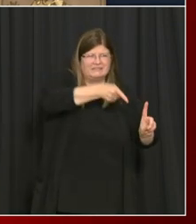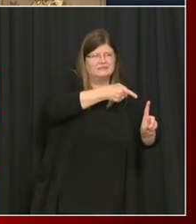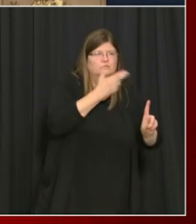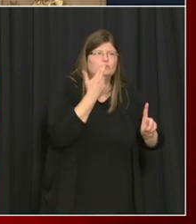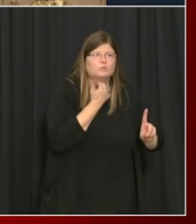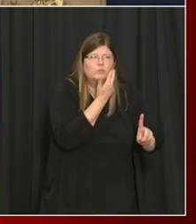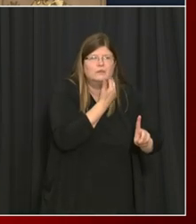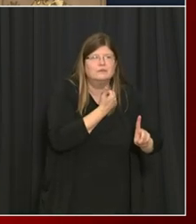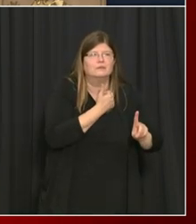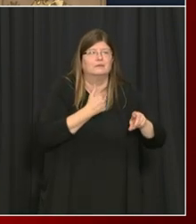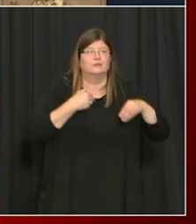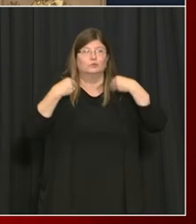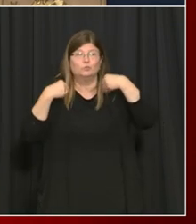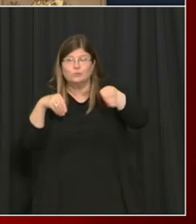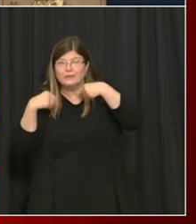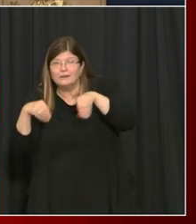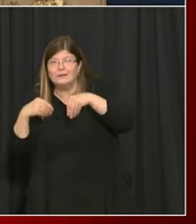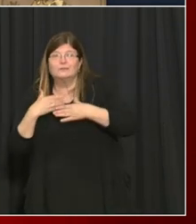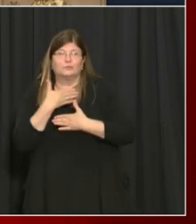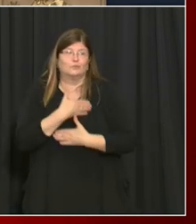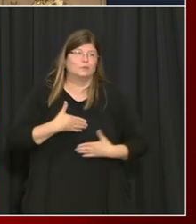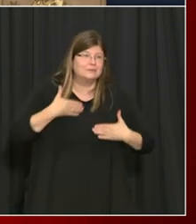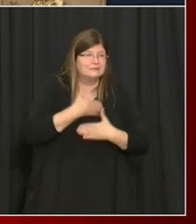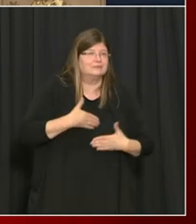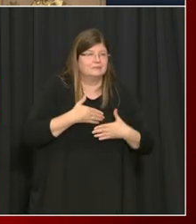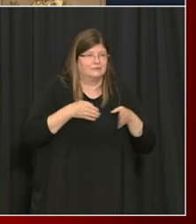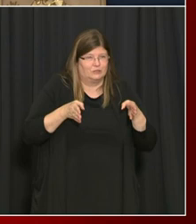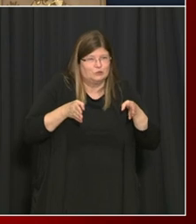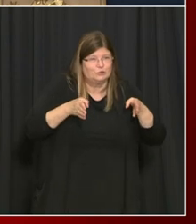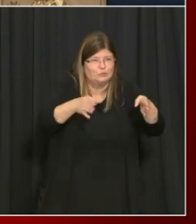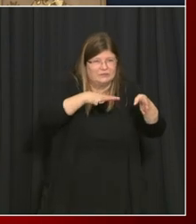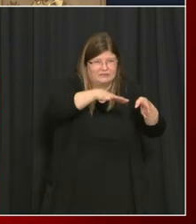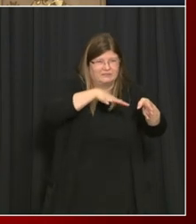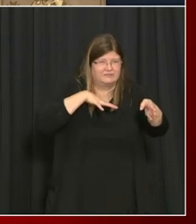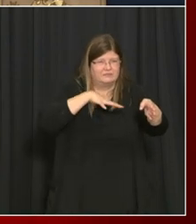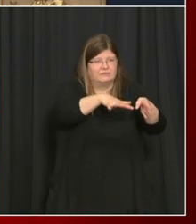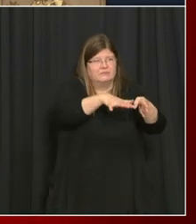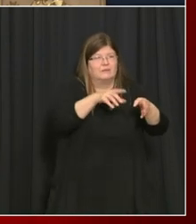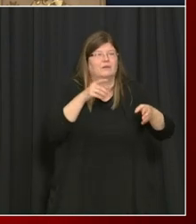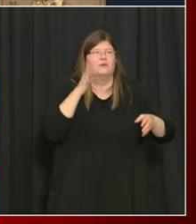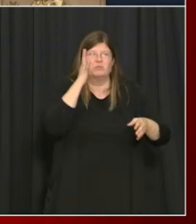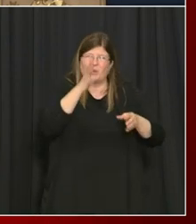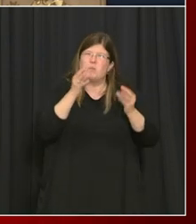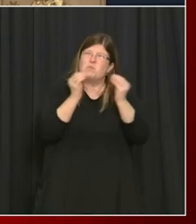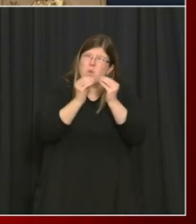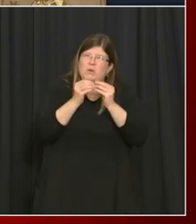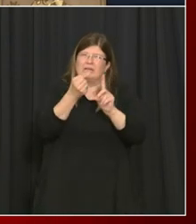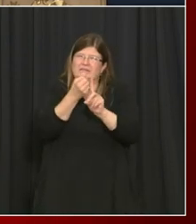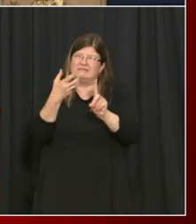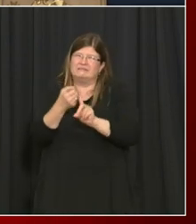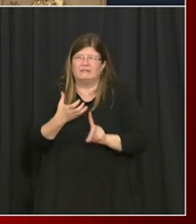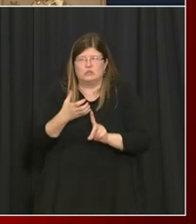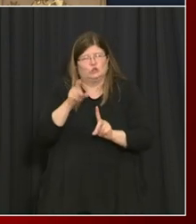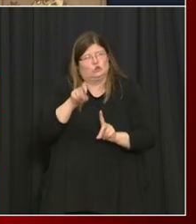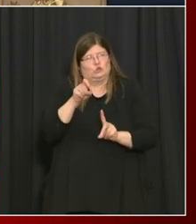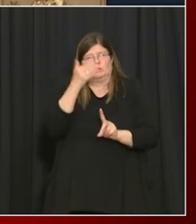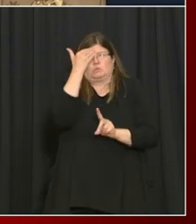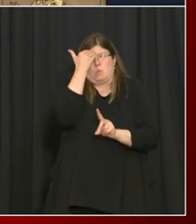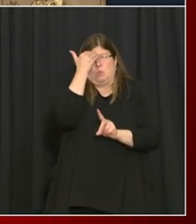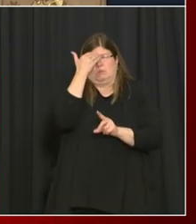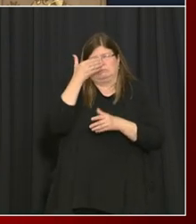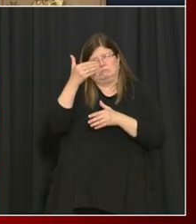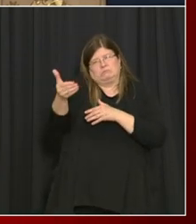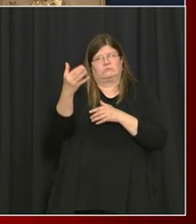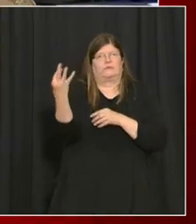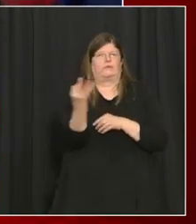retail, and recreation. And I hope that we will be able to say more about that on Friday. And